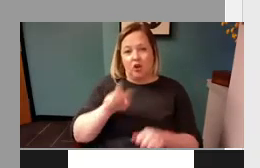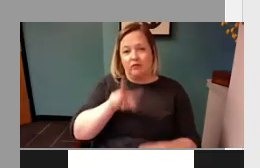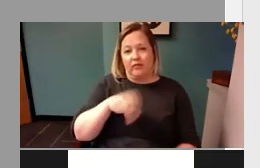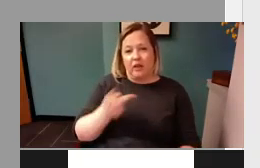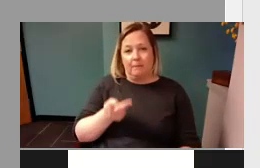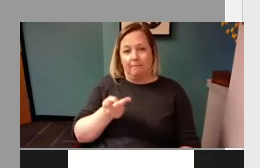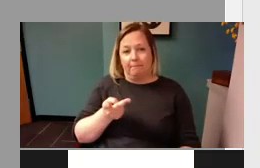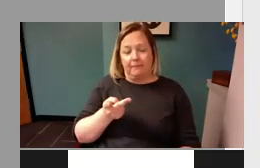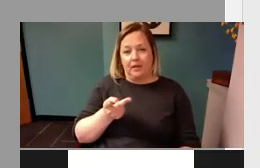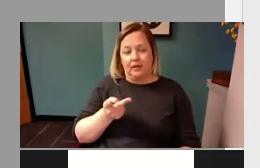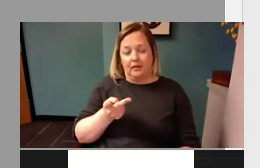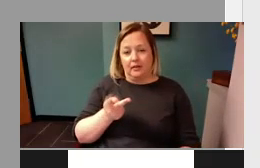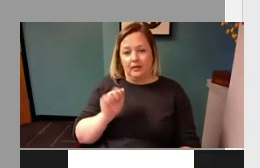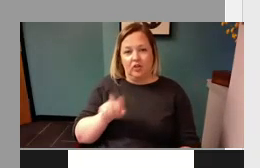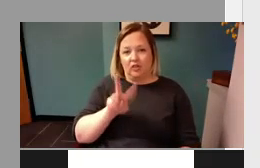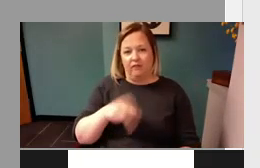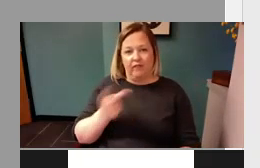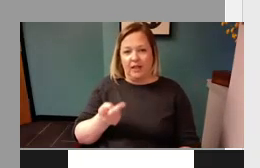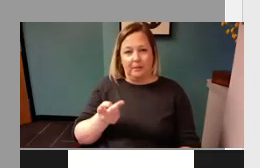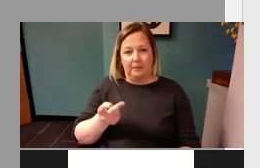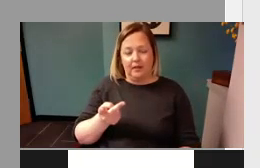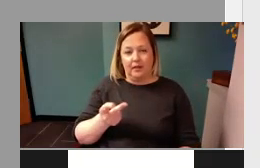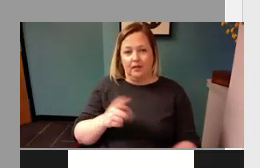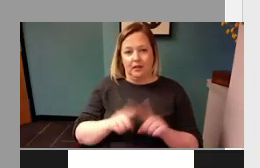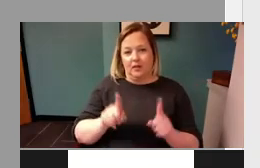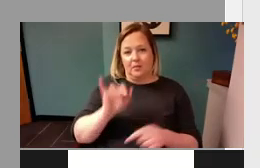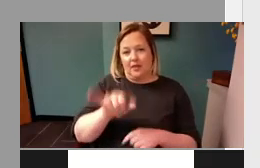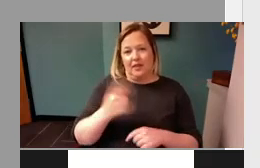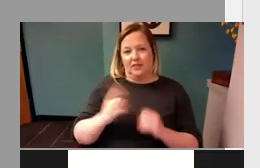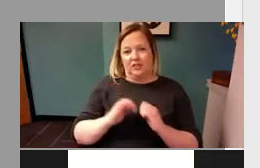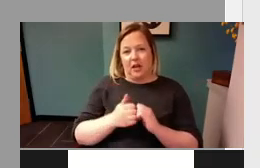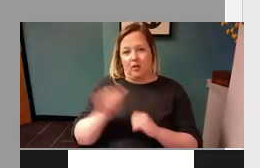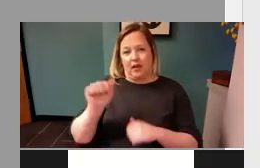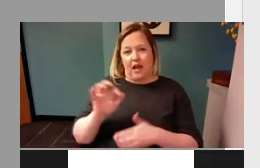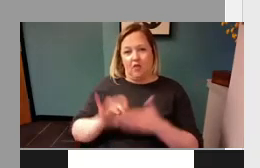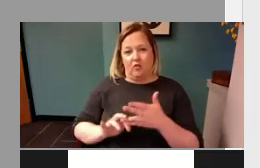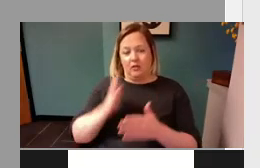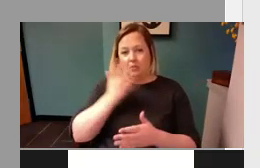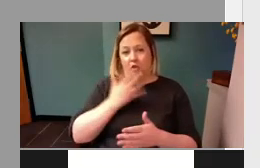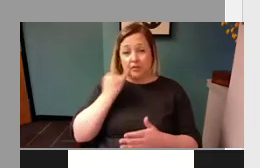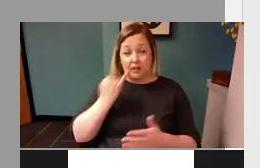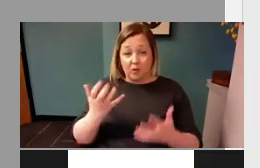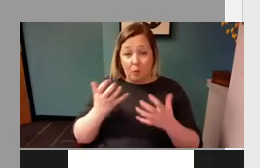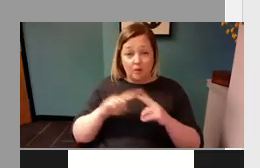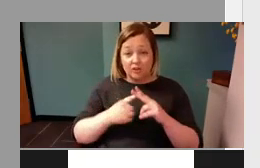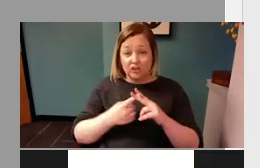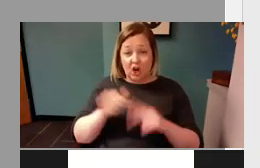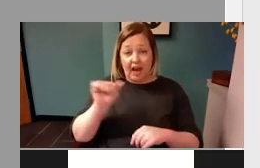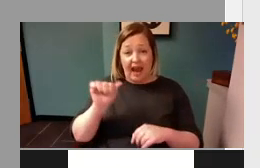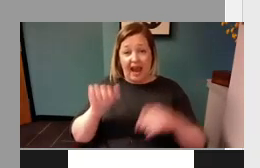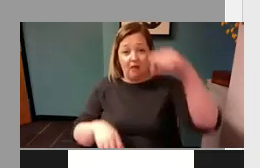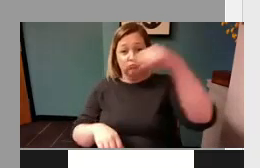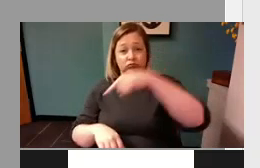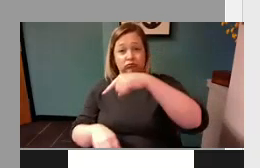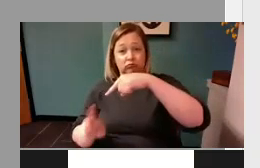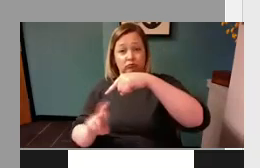just this is how the algorithm looks like. But essentially, if we wanted to add A to the right, then that is fine as well. Then this